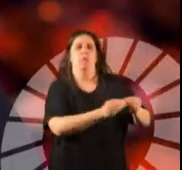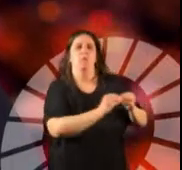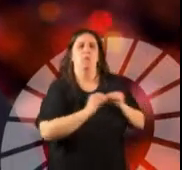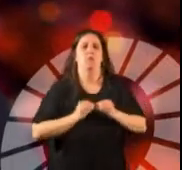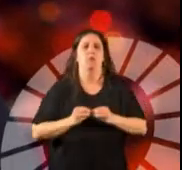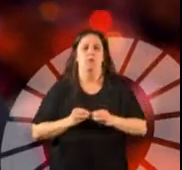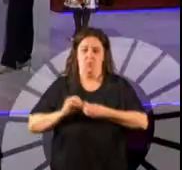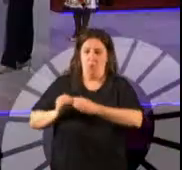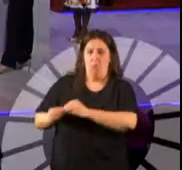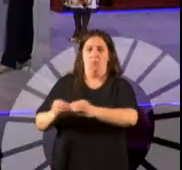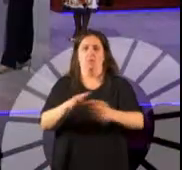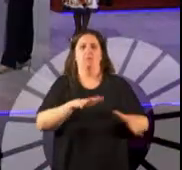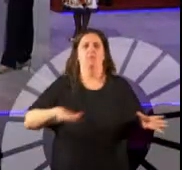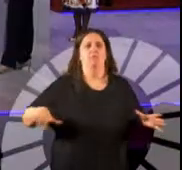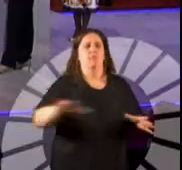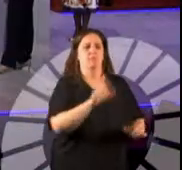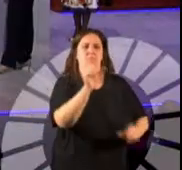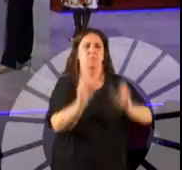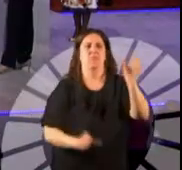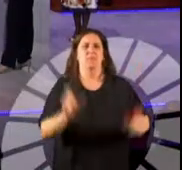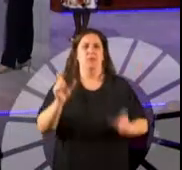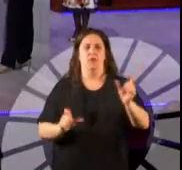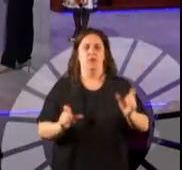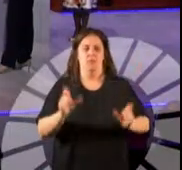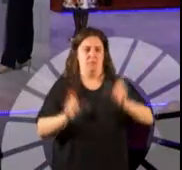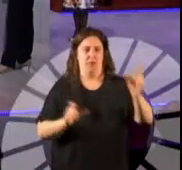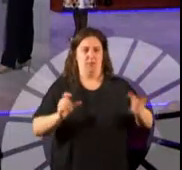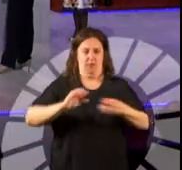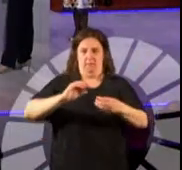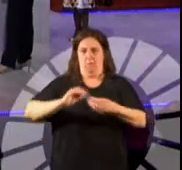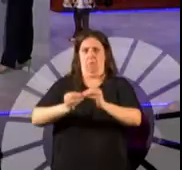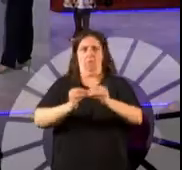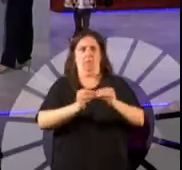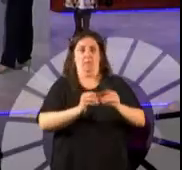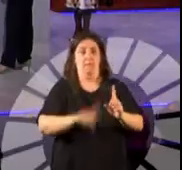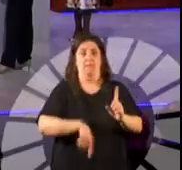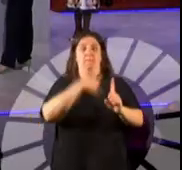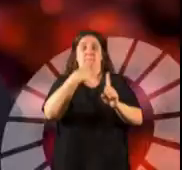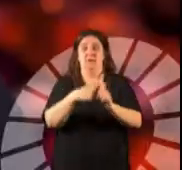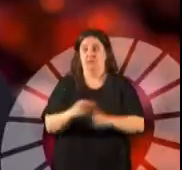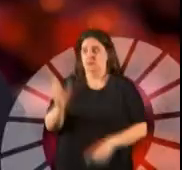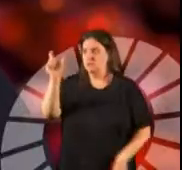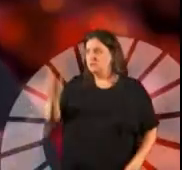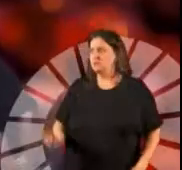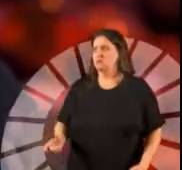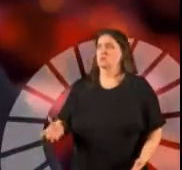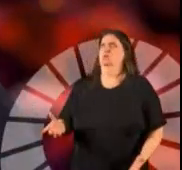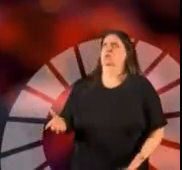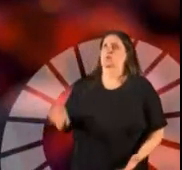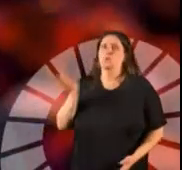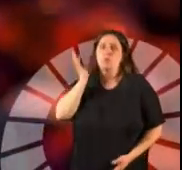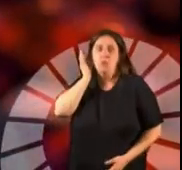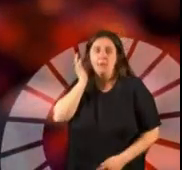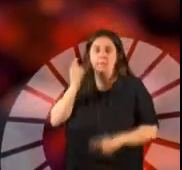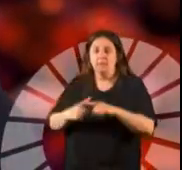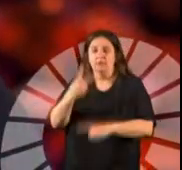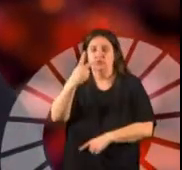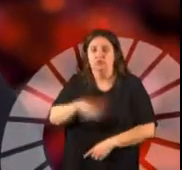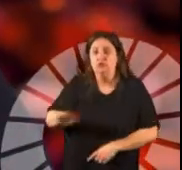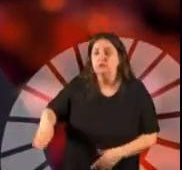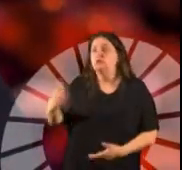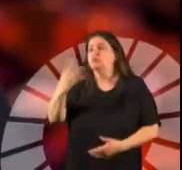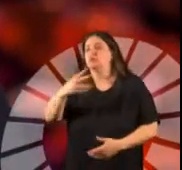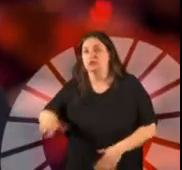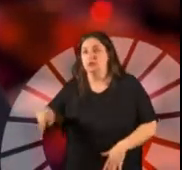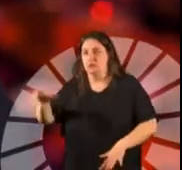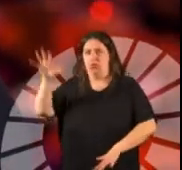the population in an unacceptable way. Women and children are the first victims of such crises. We've seen that there's been